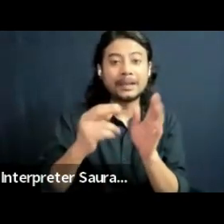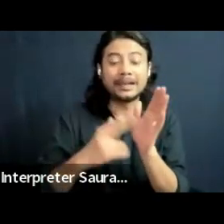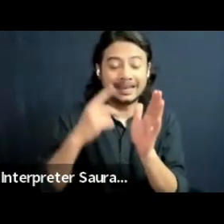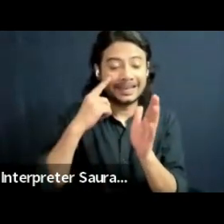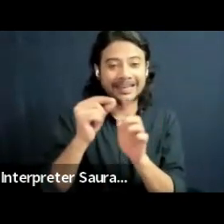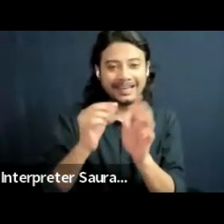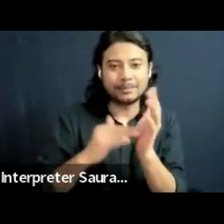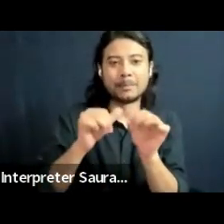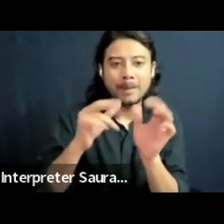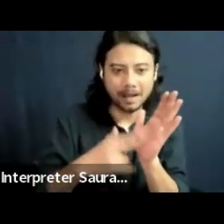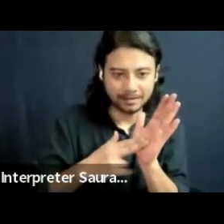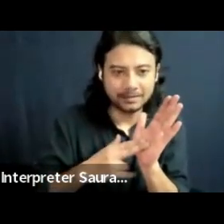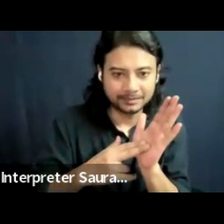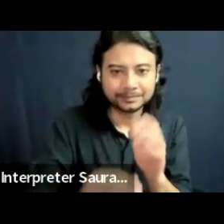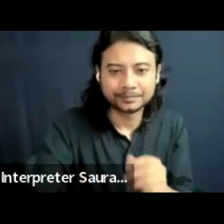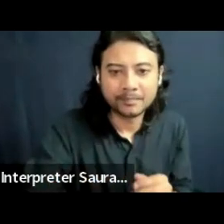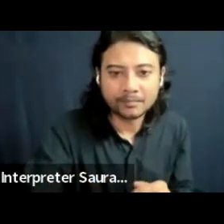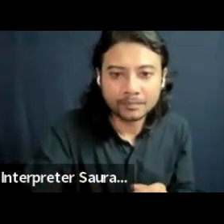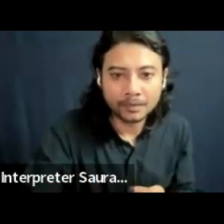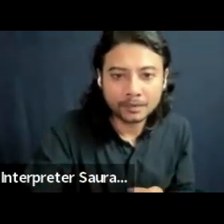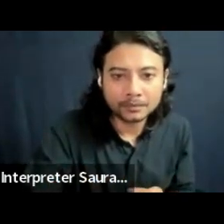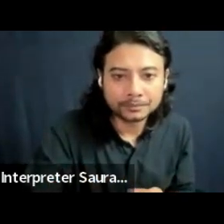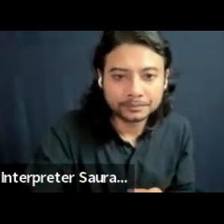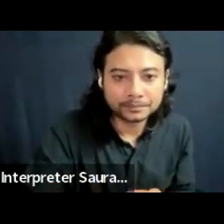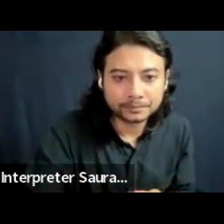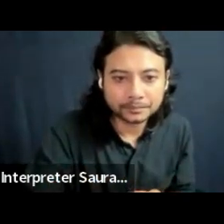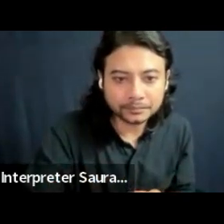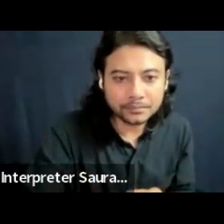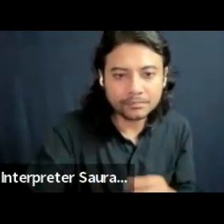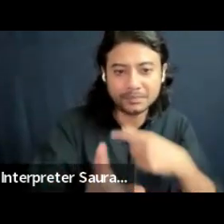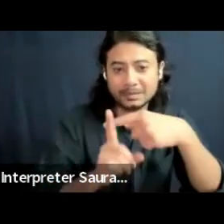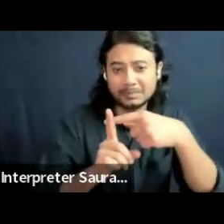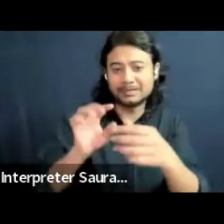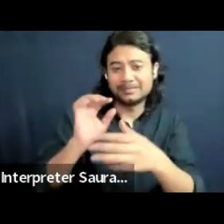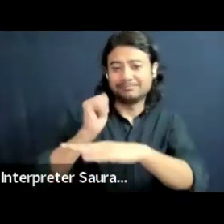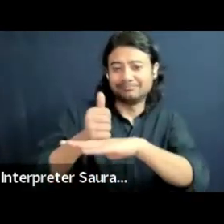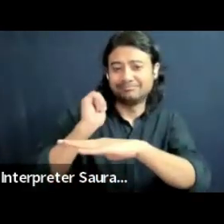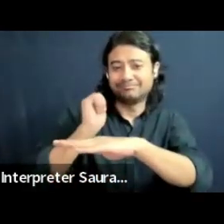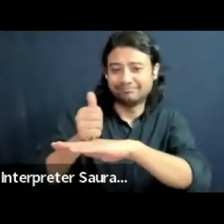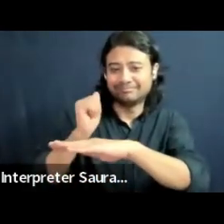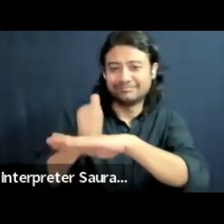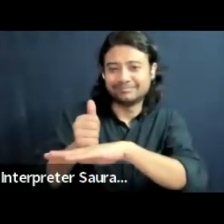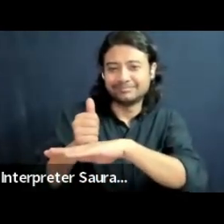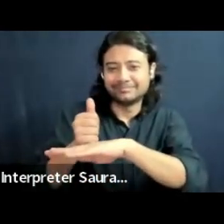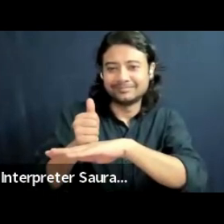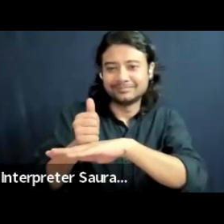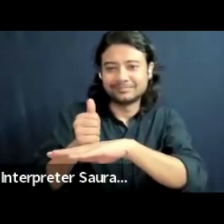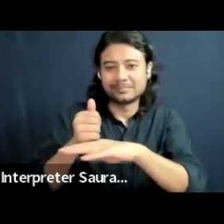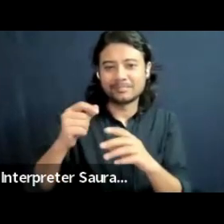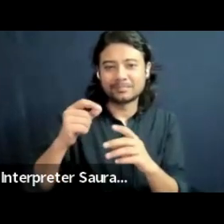Hub and the Youth Leaders for Active Citizenship. Just an amazing background as I was reading